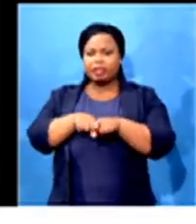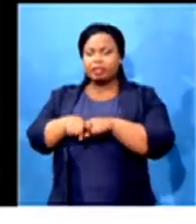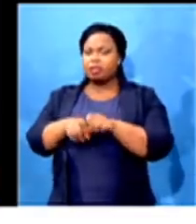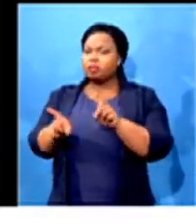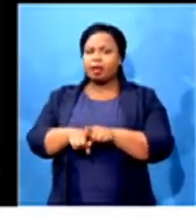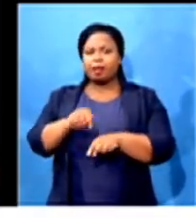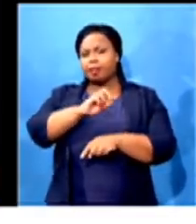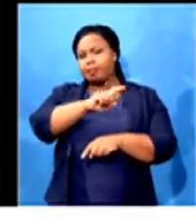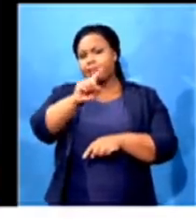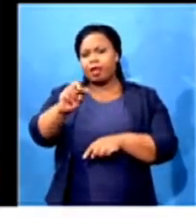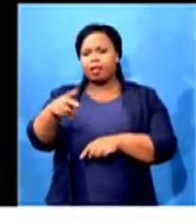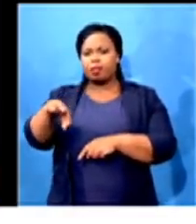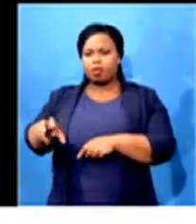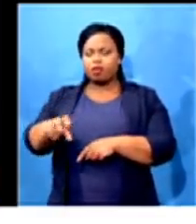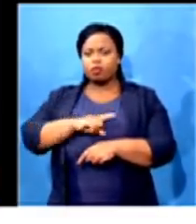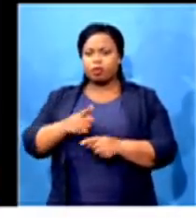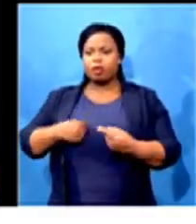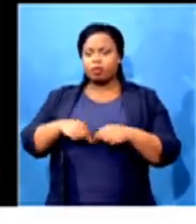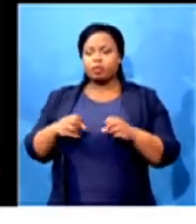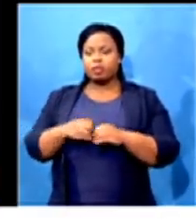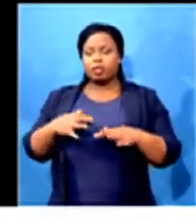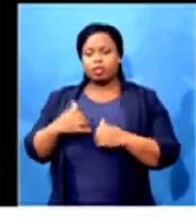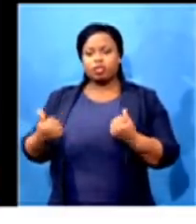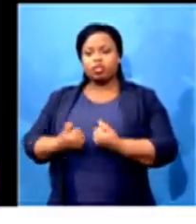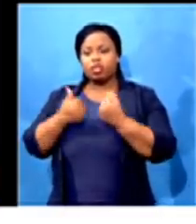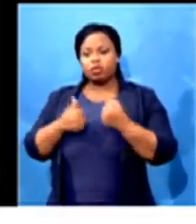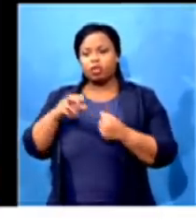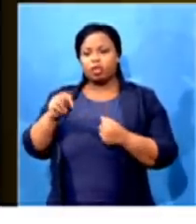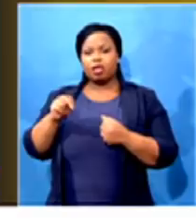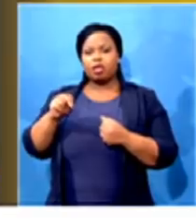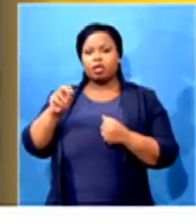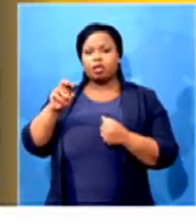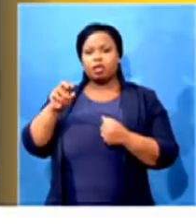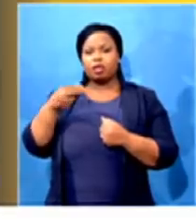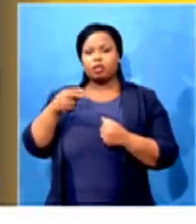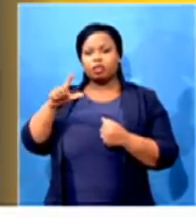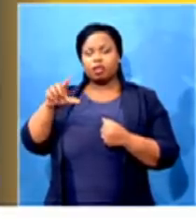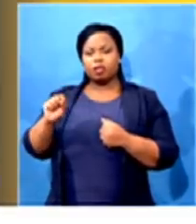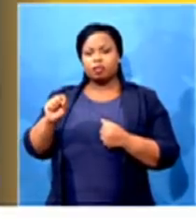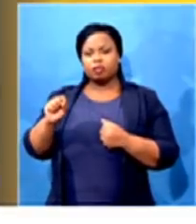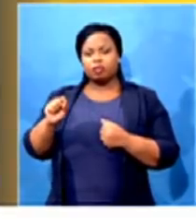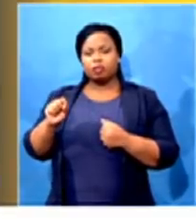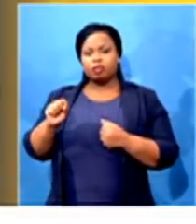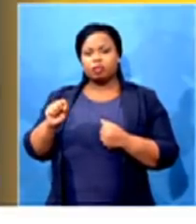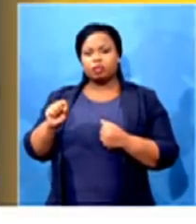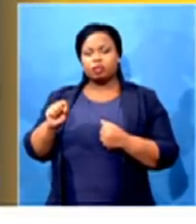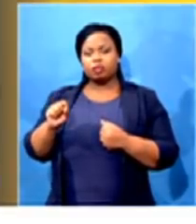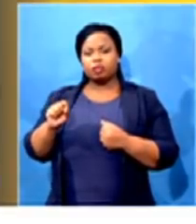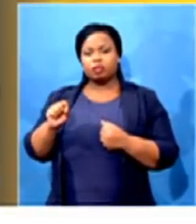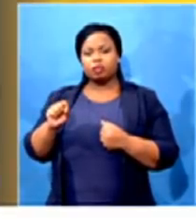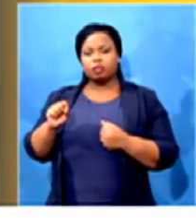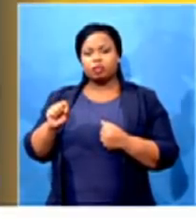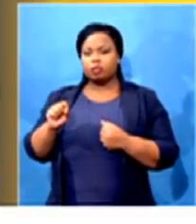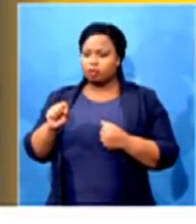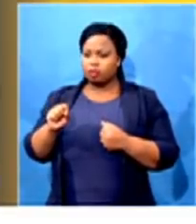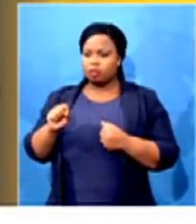province. In fact, when we started having challenges with NHLS, when NHLS is running, well, is currently not